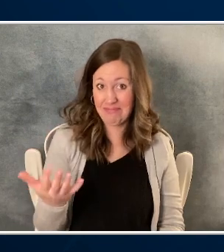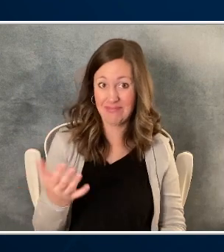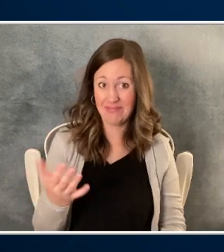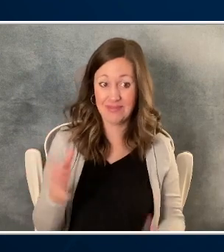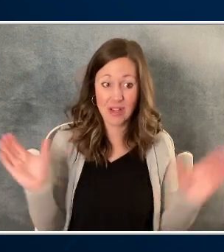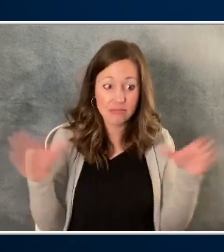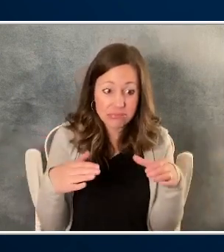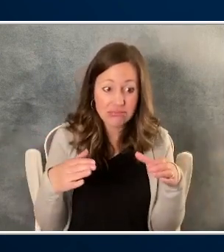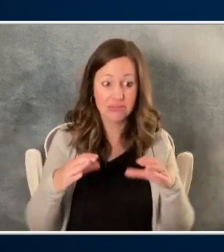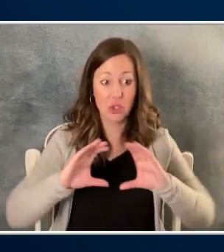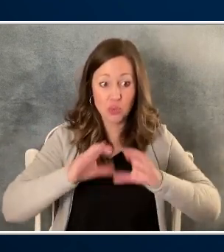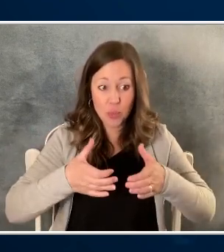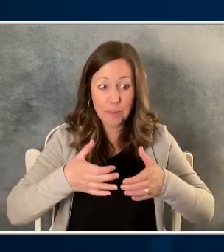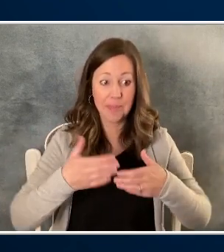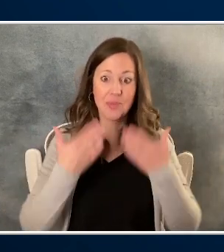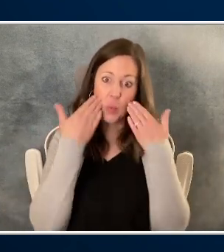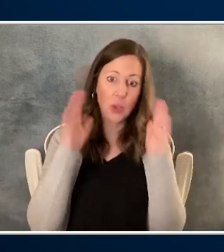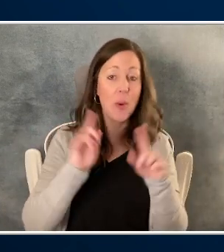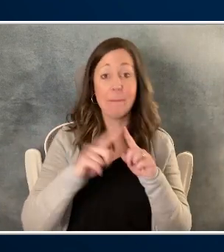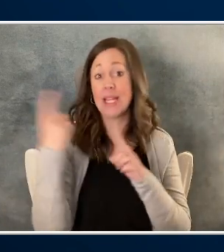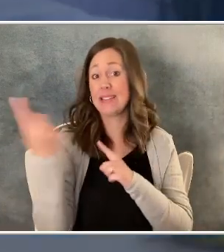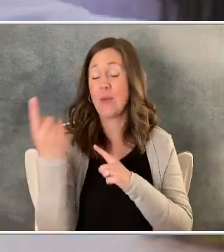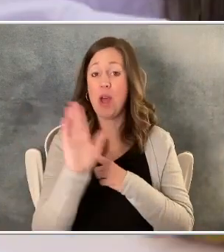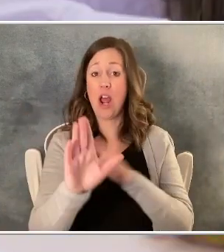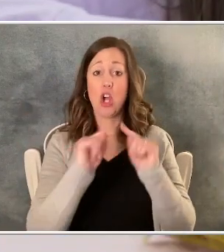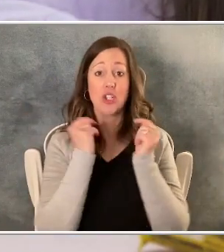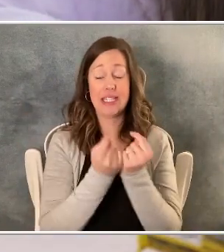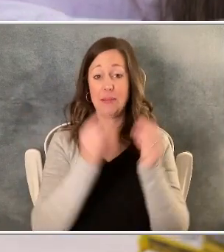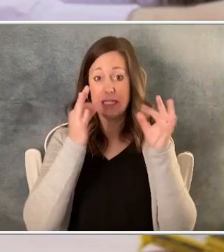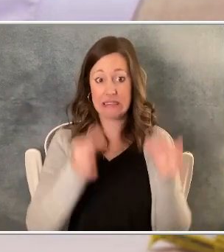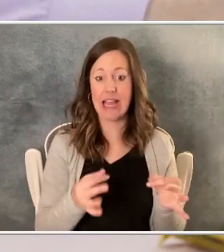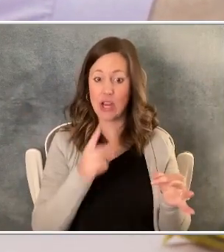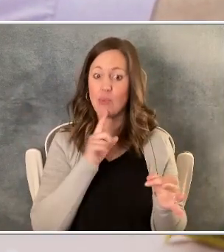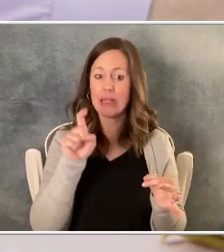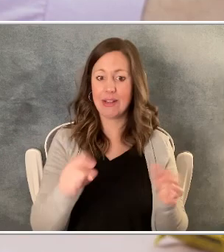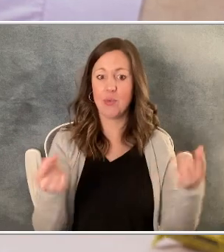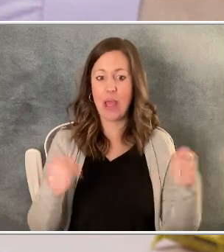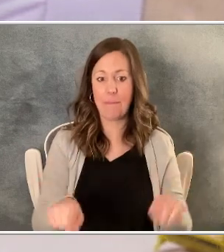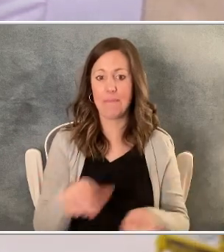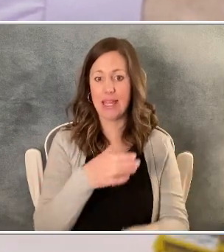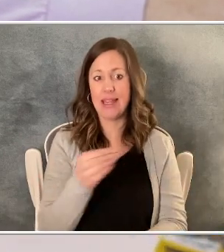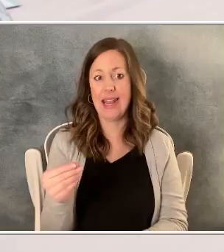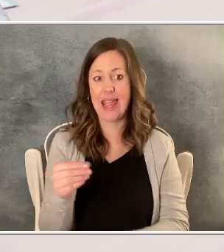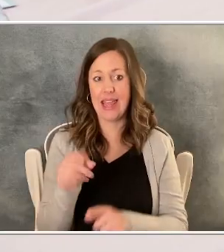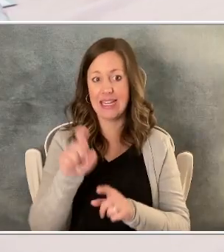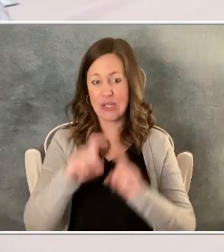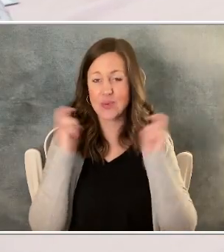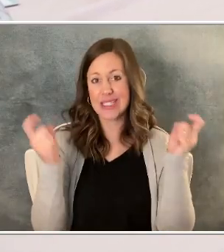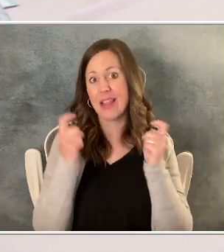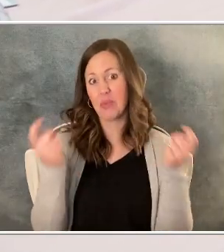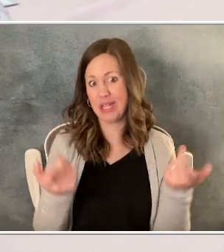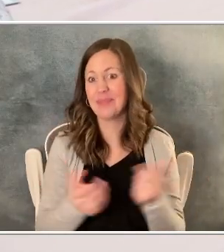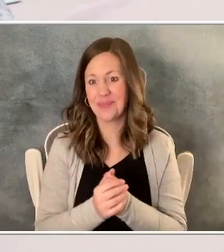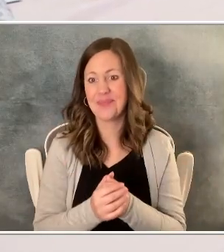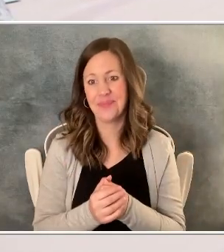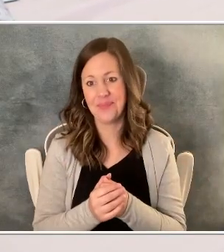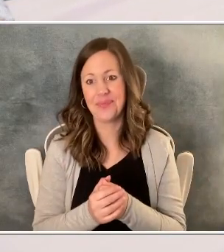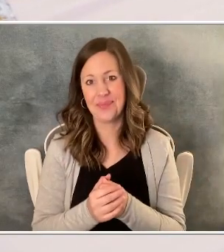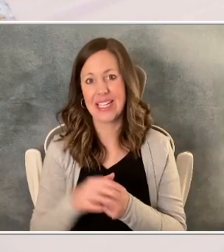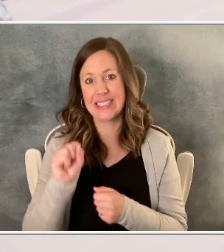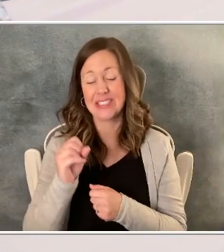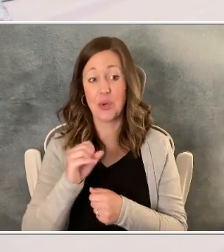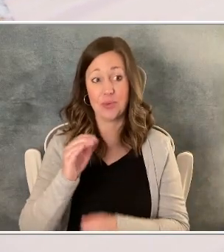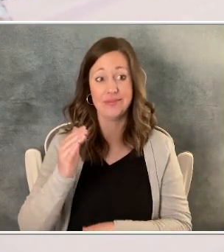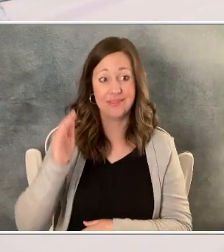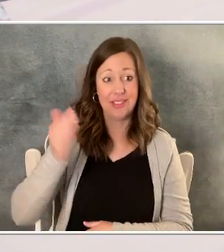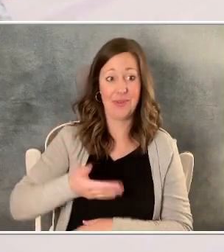but someone in the care team decided that needed to happen and that needed to be celebrated. So we invited